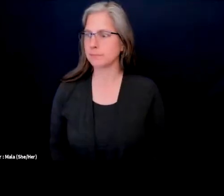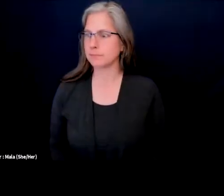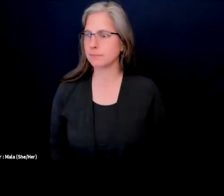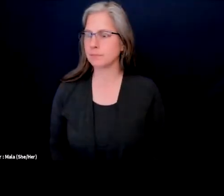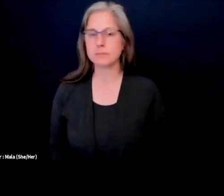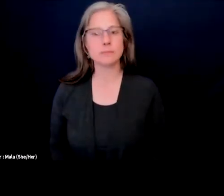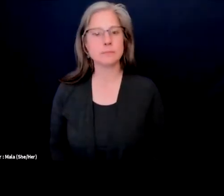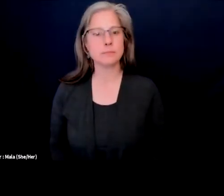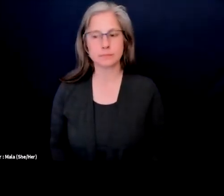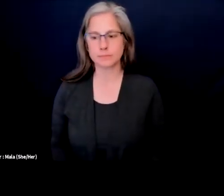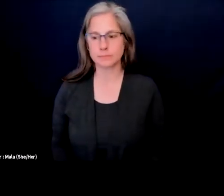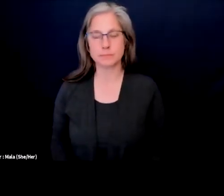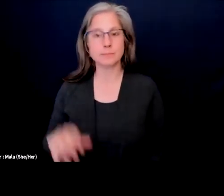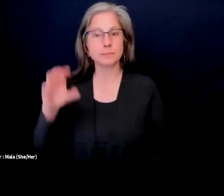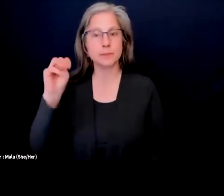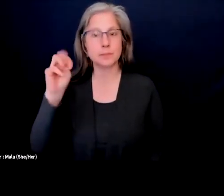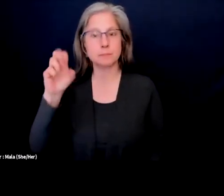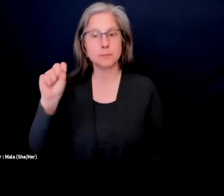Ms. Crawford, can you hear us?